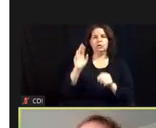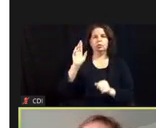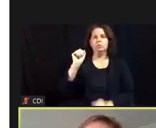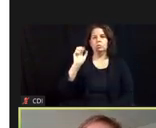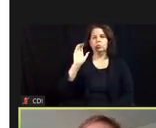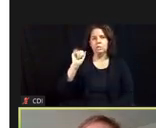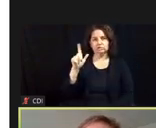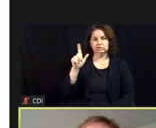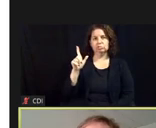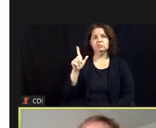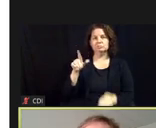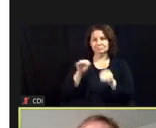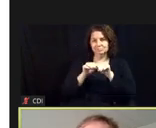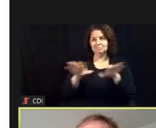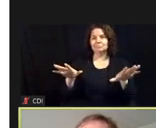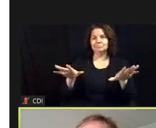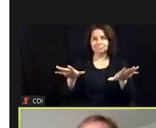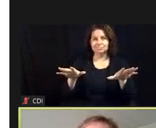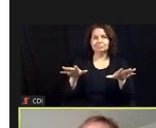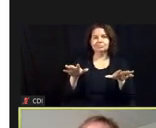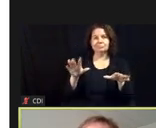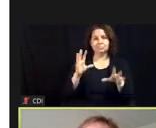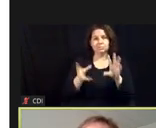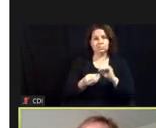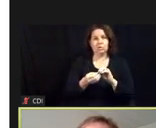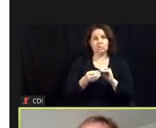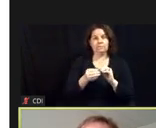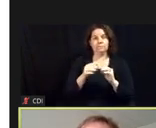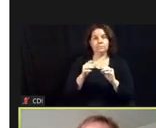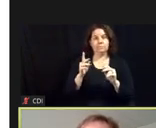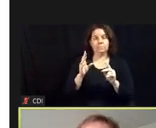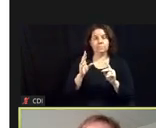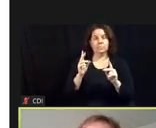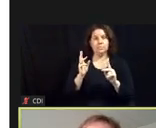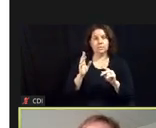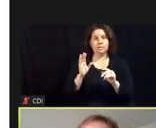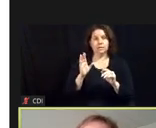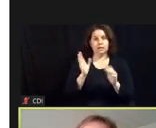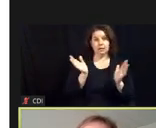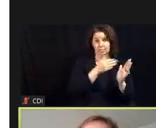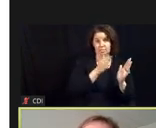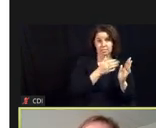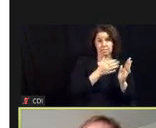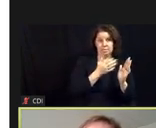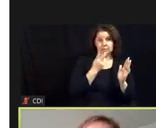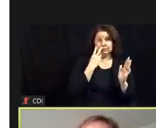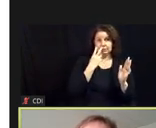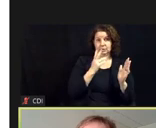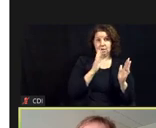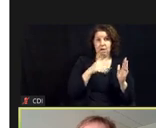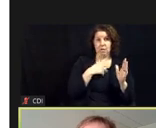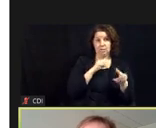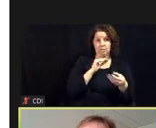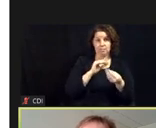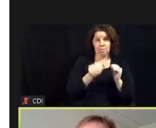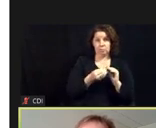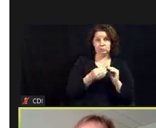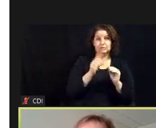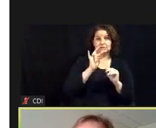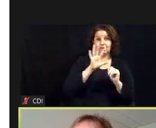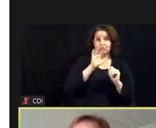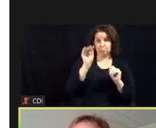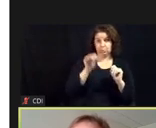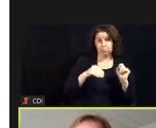the population. On the far left, you see that our population is 75% white, 16% people